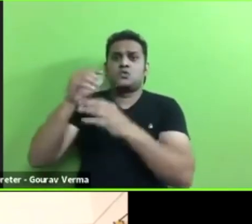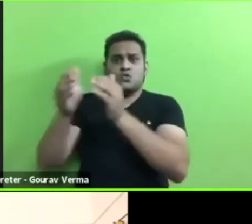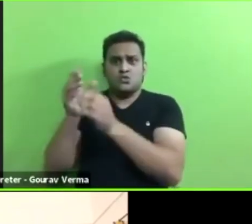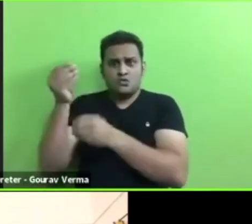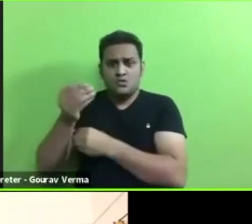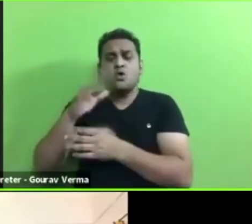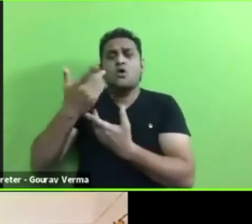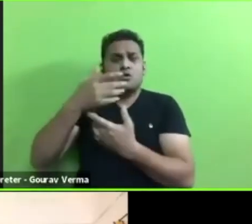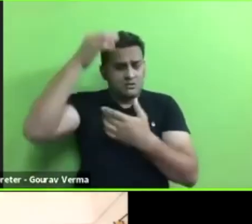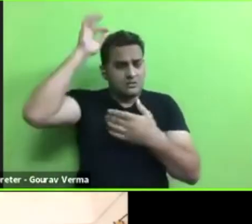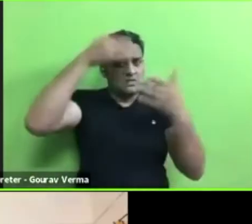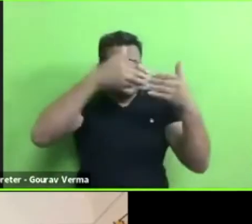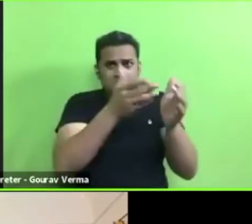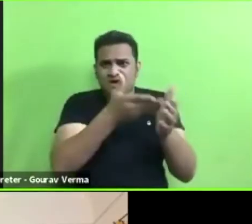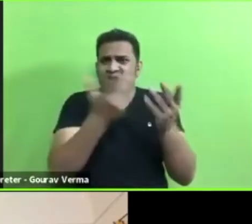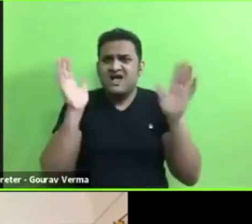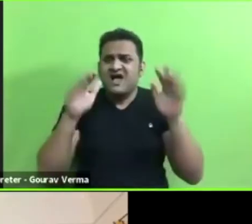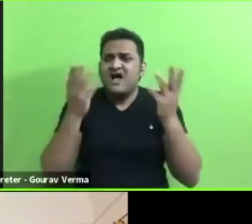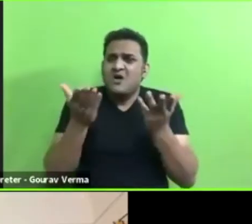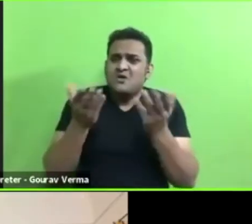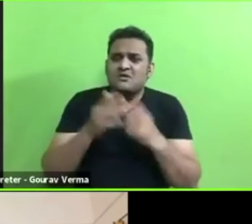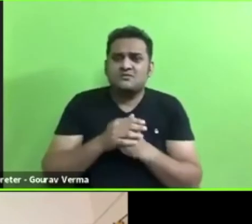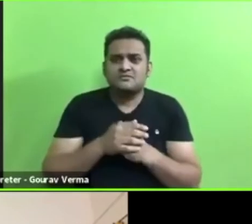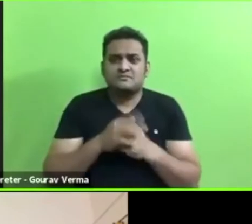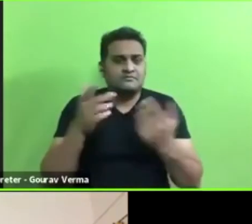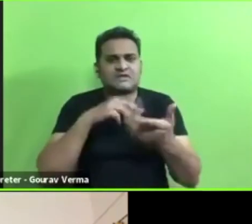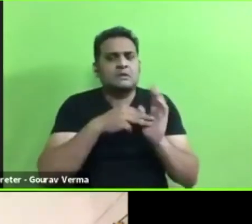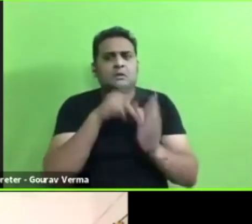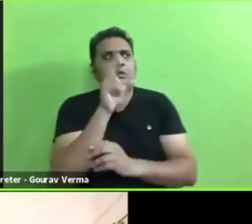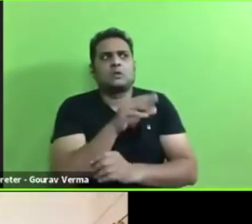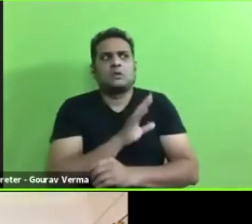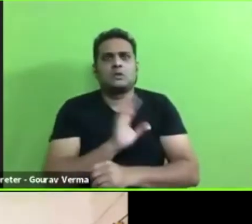class? I mean, I think the no-brainer is no. Sorry.